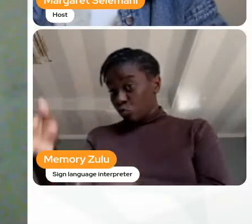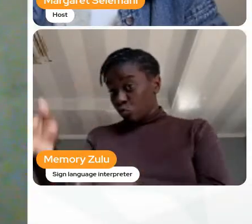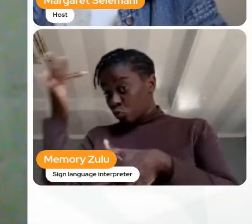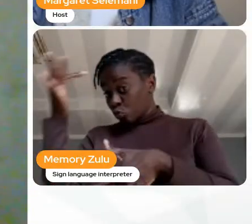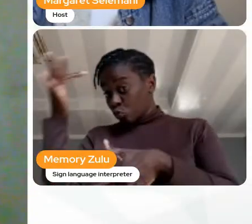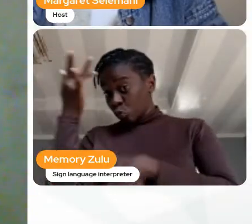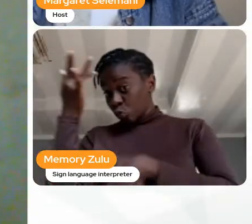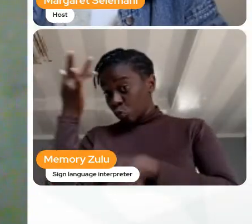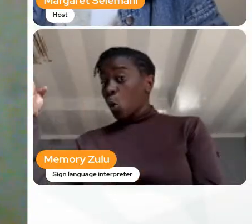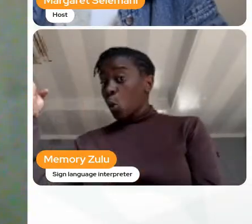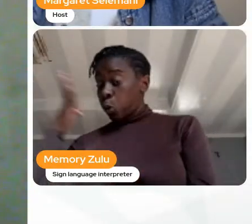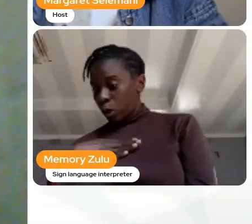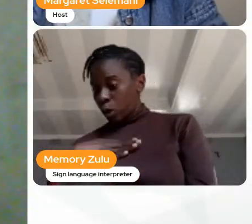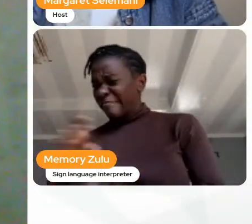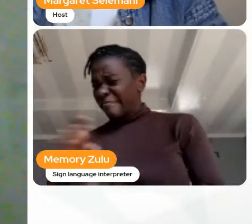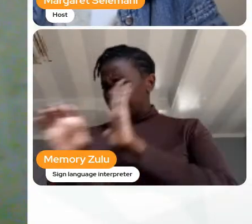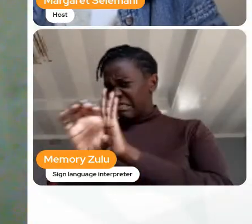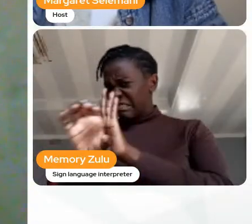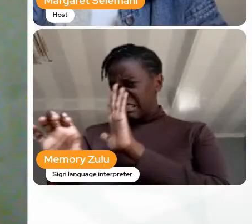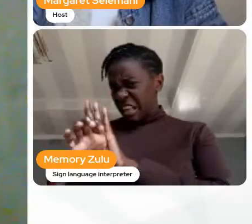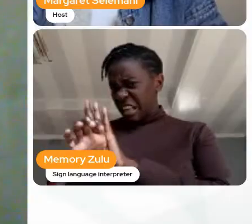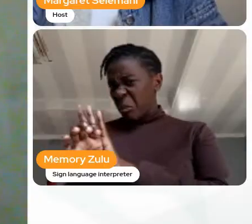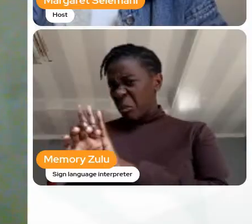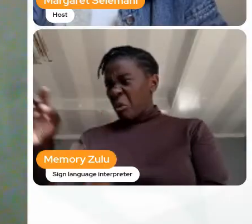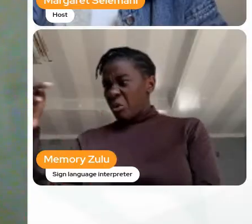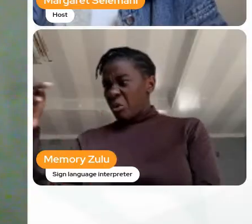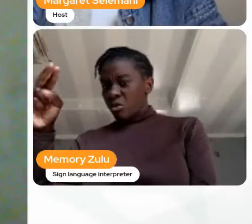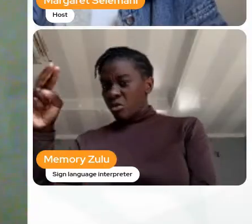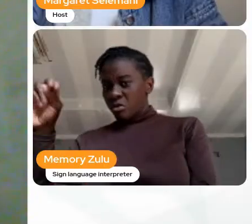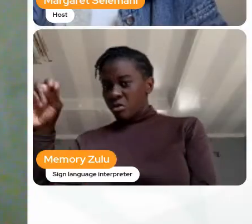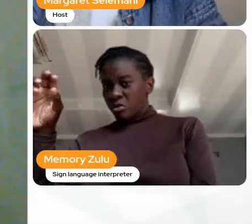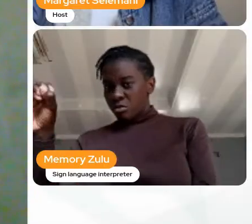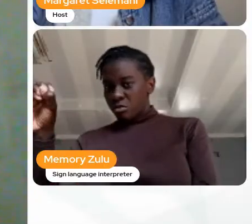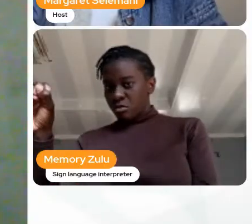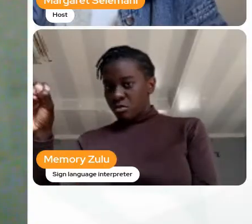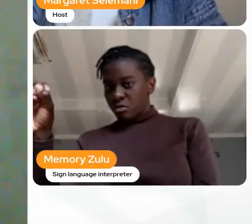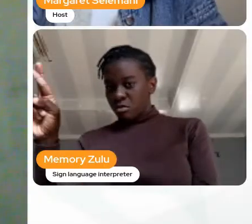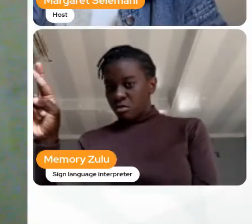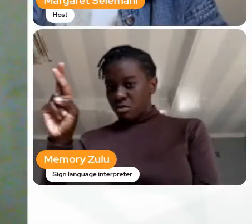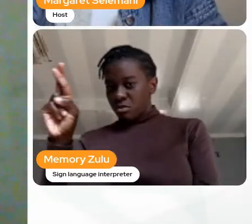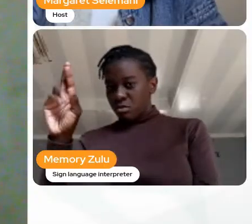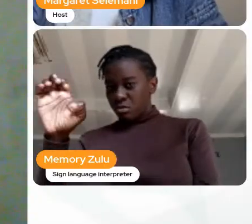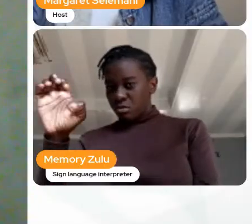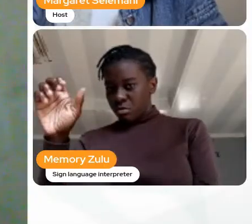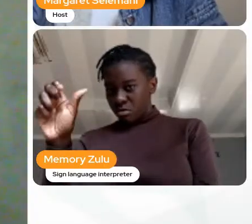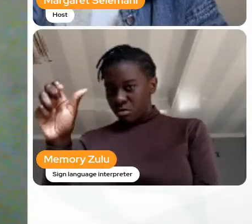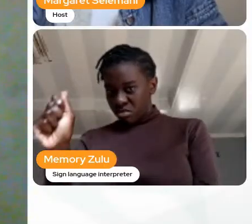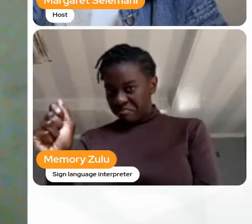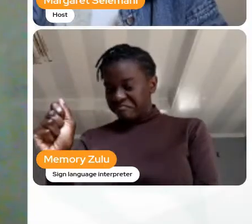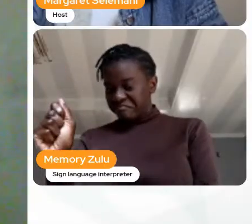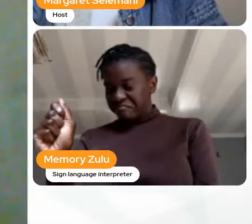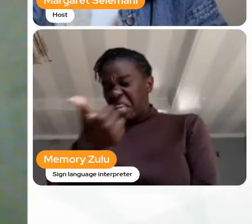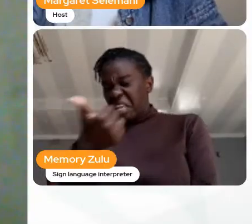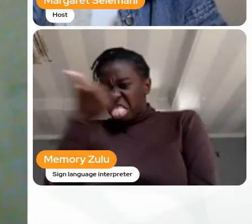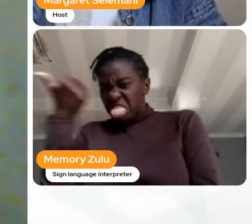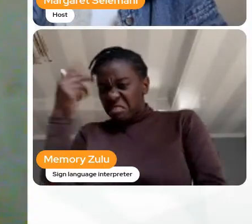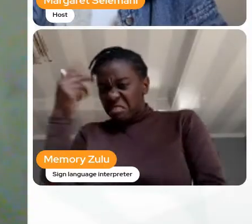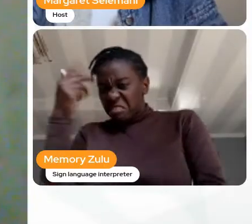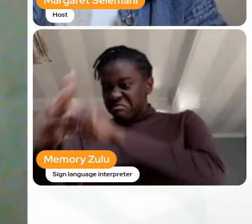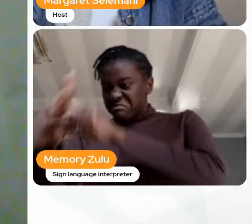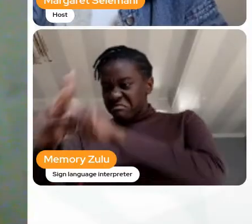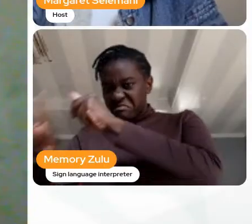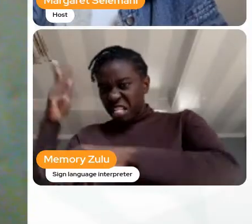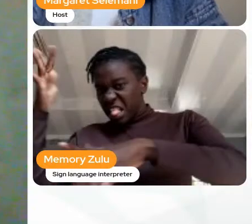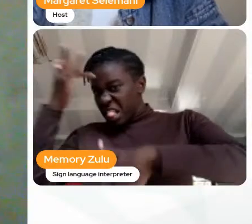gonorrhea or maybe chlamydia. So what will happen is that within your urethra, you're going to notice, to